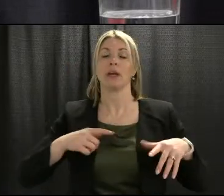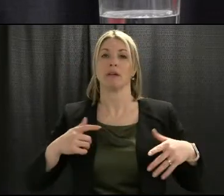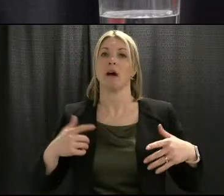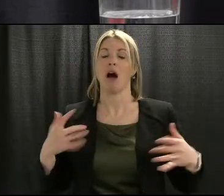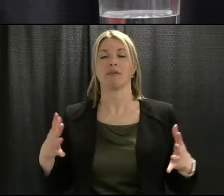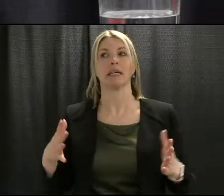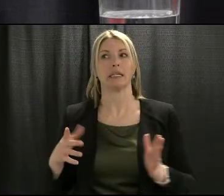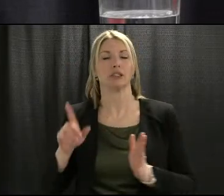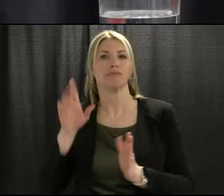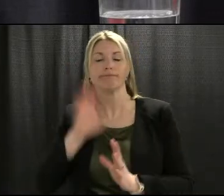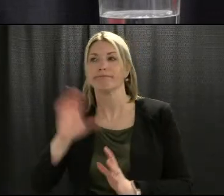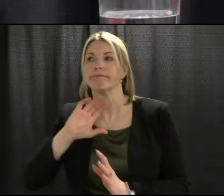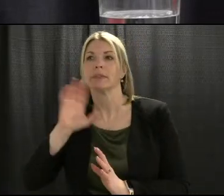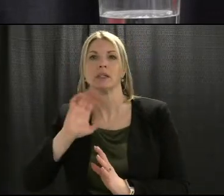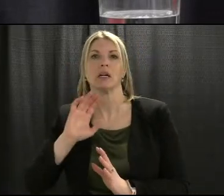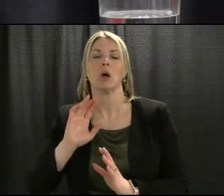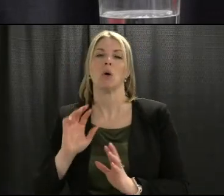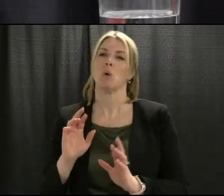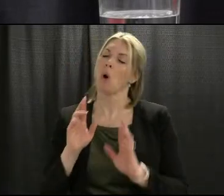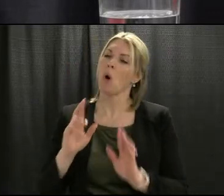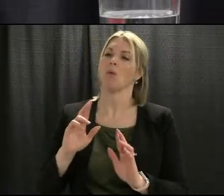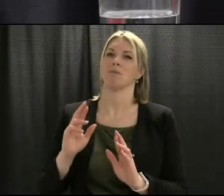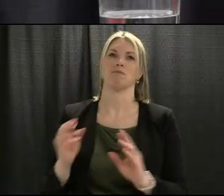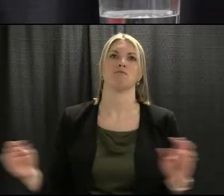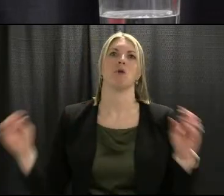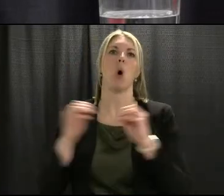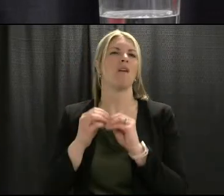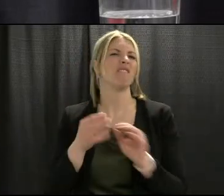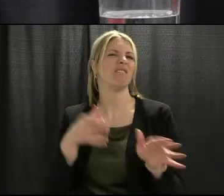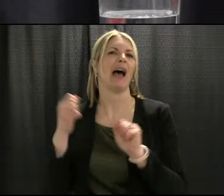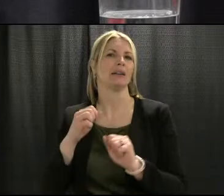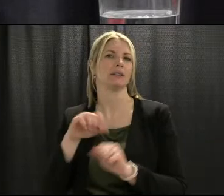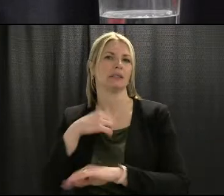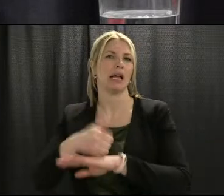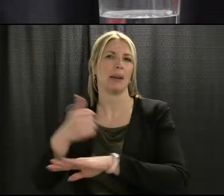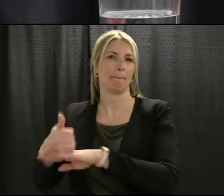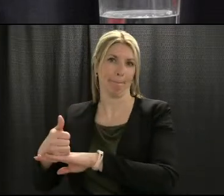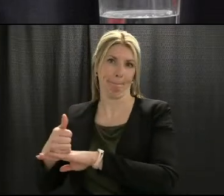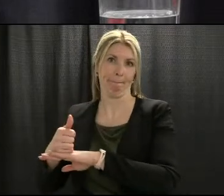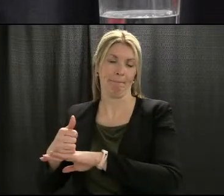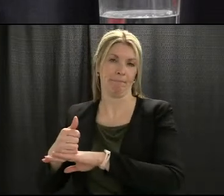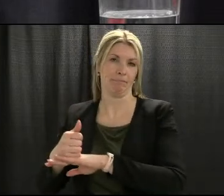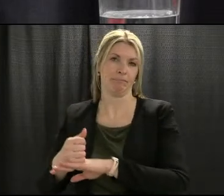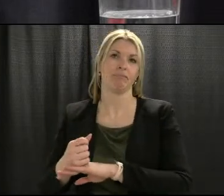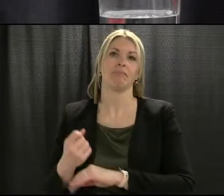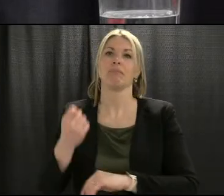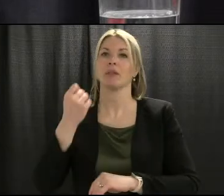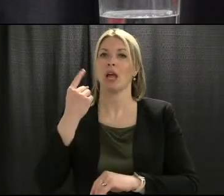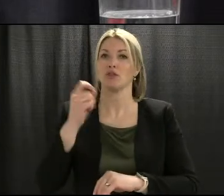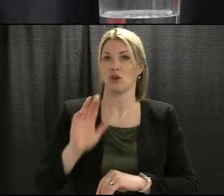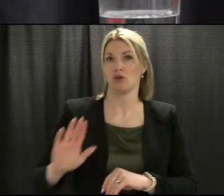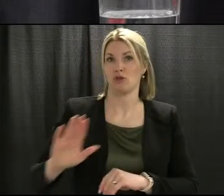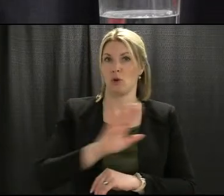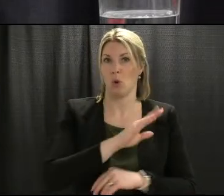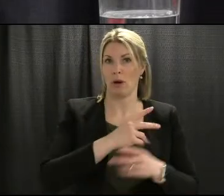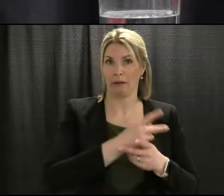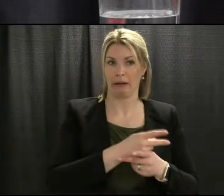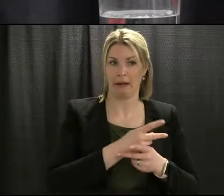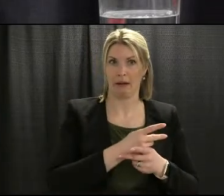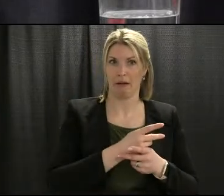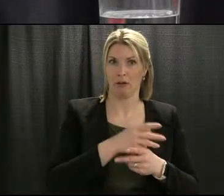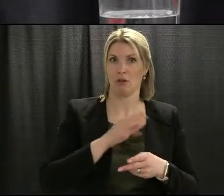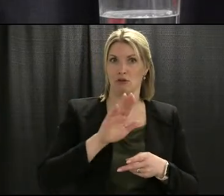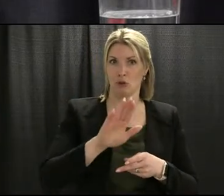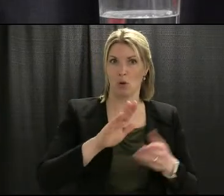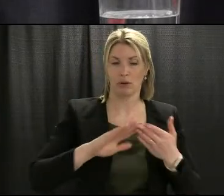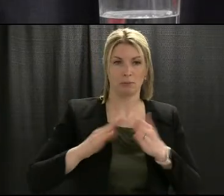many of them up and running as soon as possible. In the meantime, please be assured that existing care in your community will